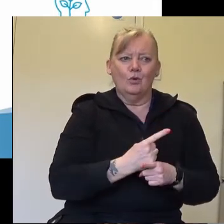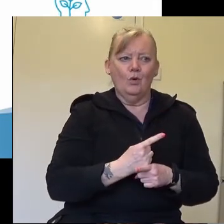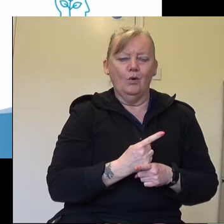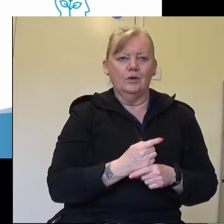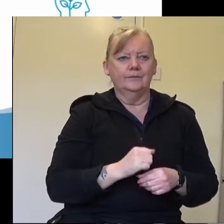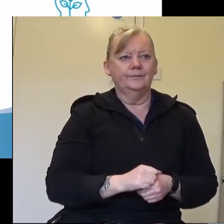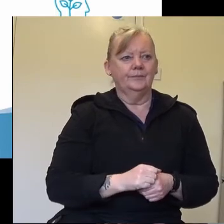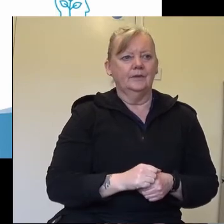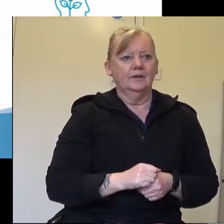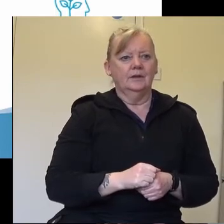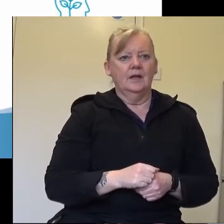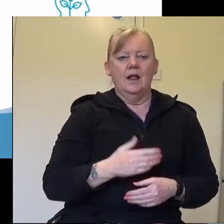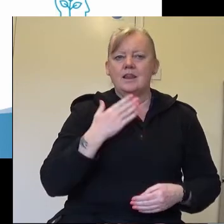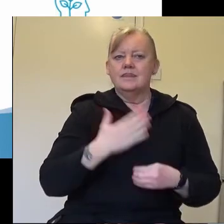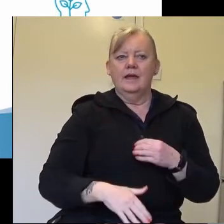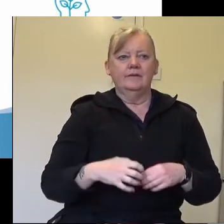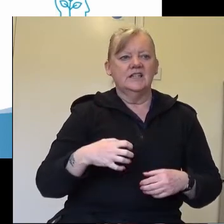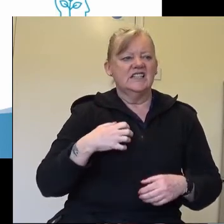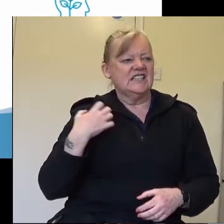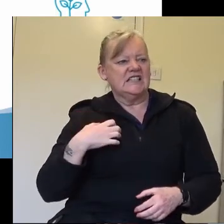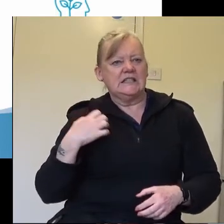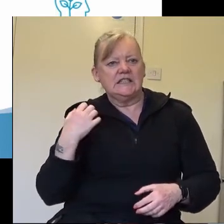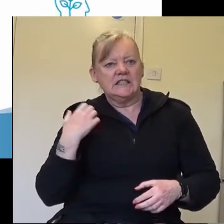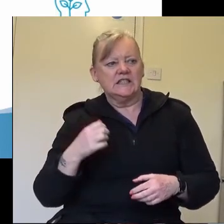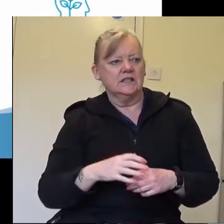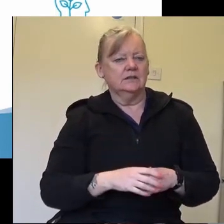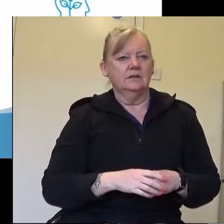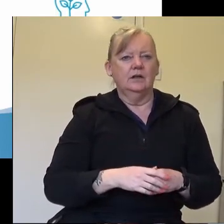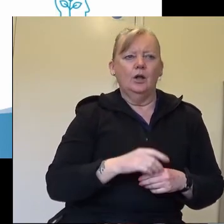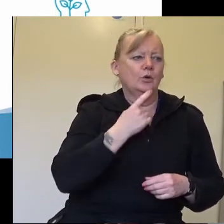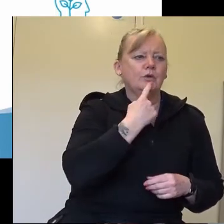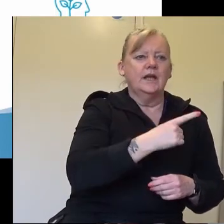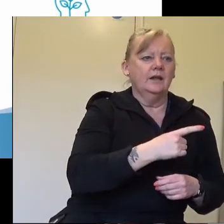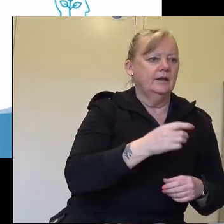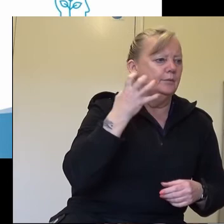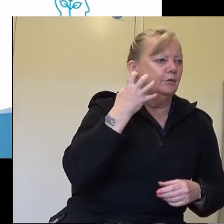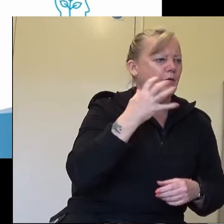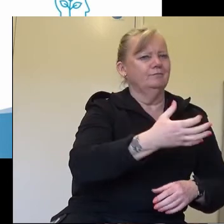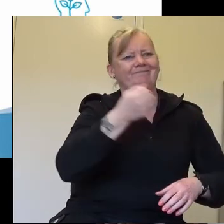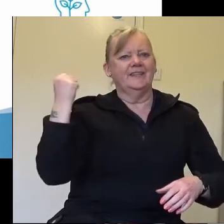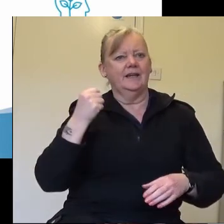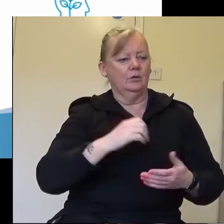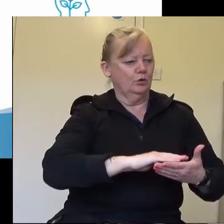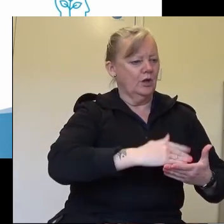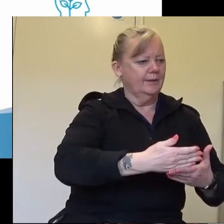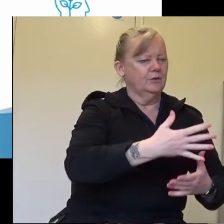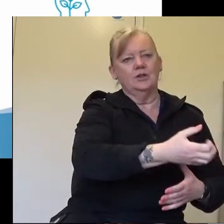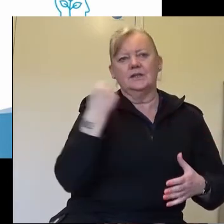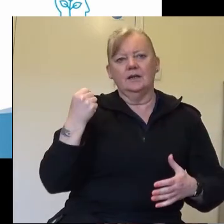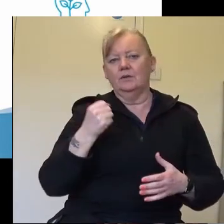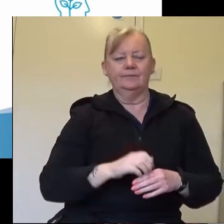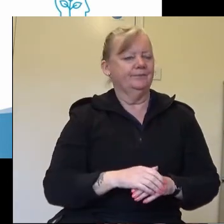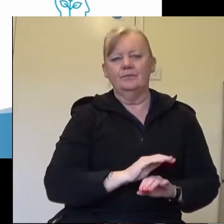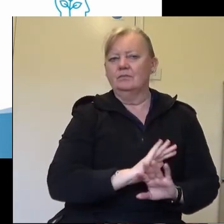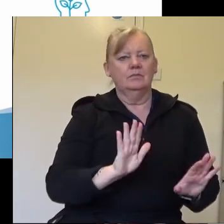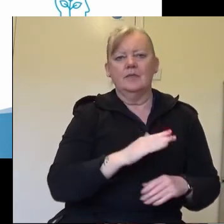and talk to you if something goes wrong. Without the fear, you're gonna take their phone away. Without the fear, you're gonna take their tablet